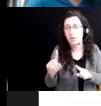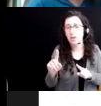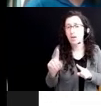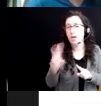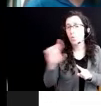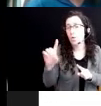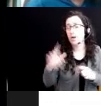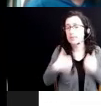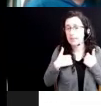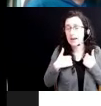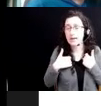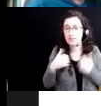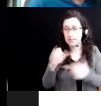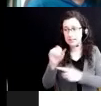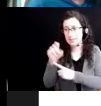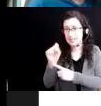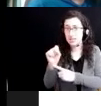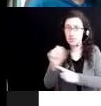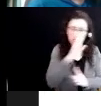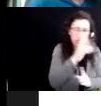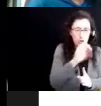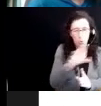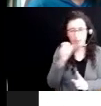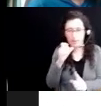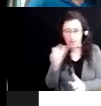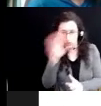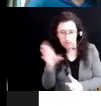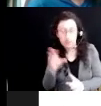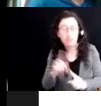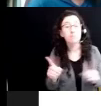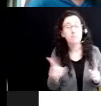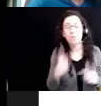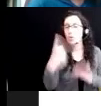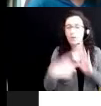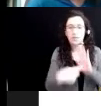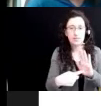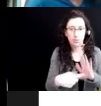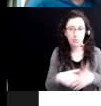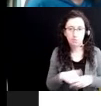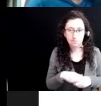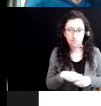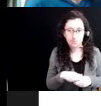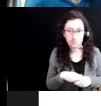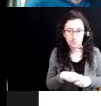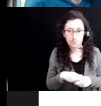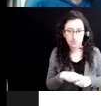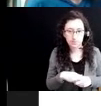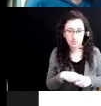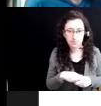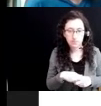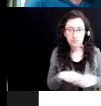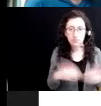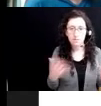directly or indirectly. And just one example of how important insects